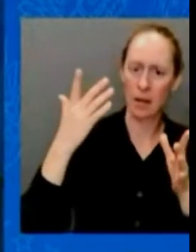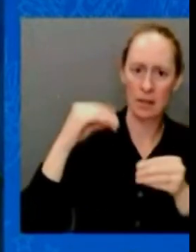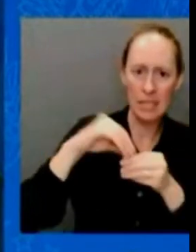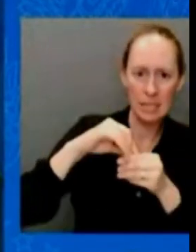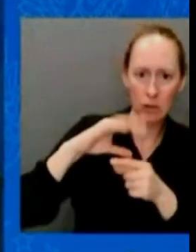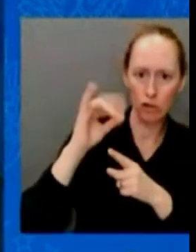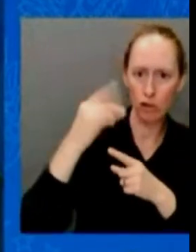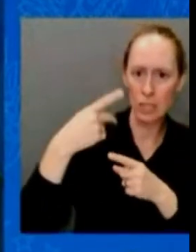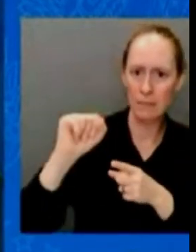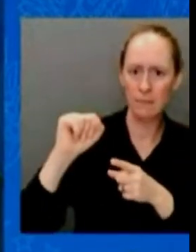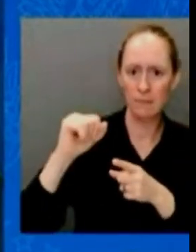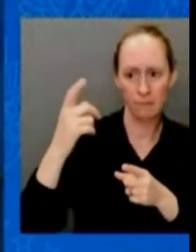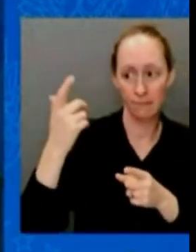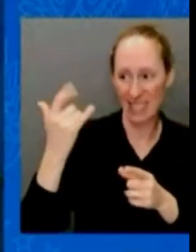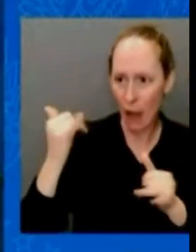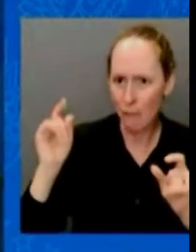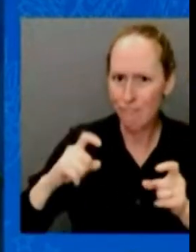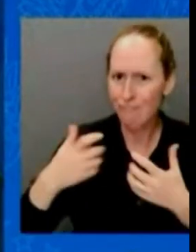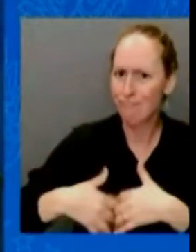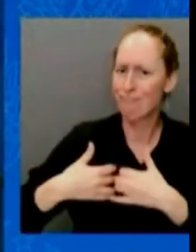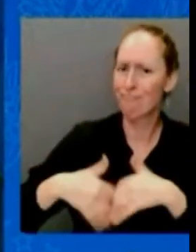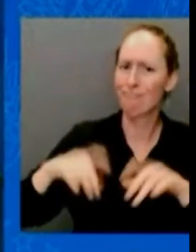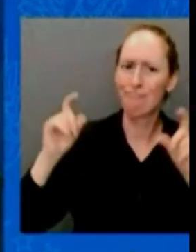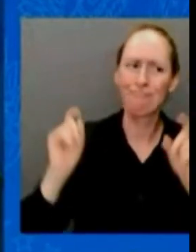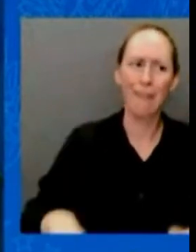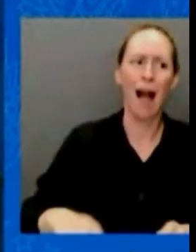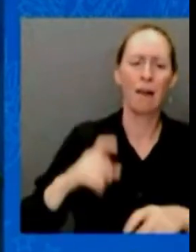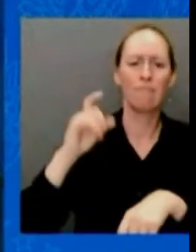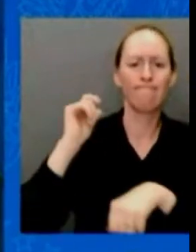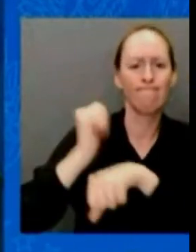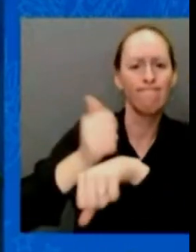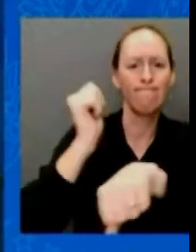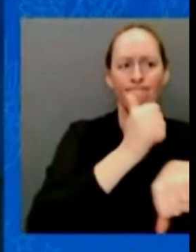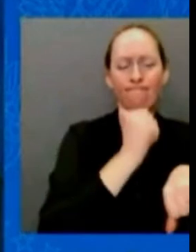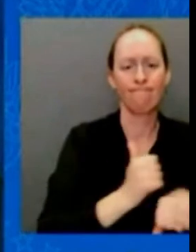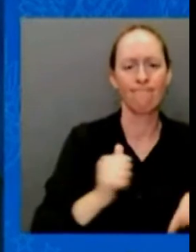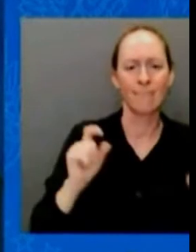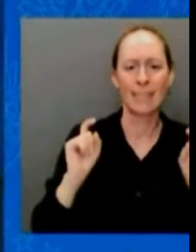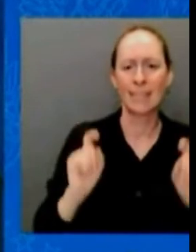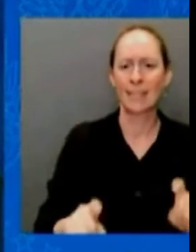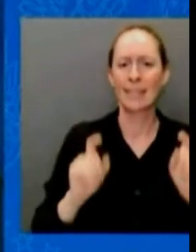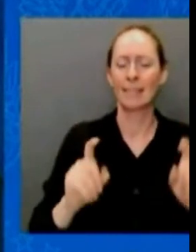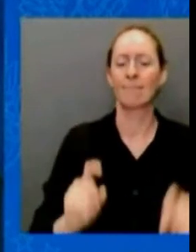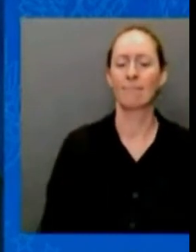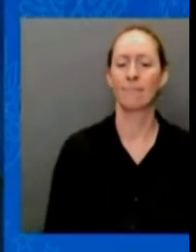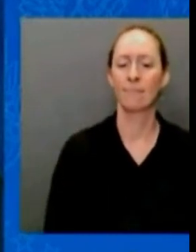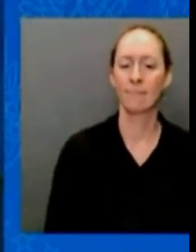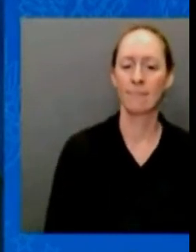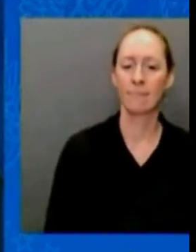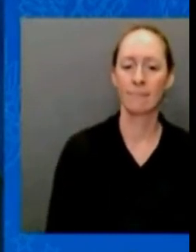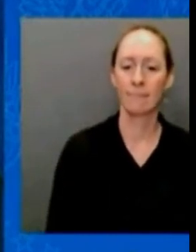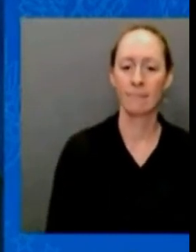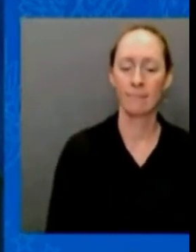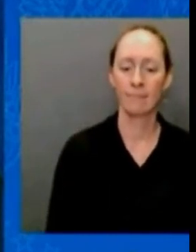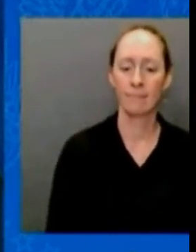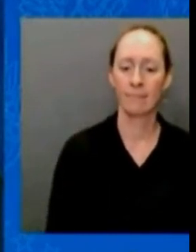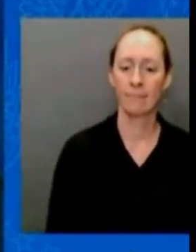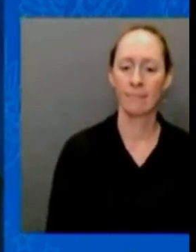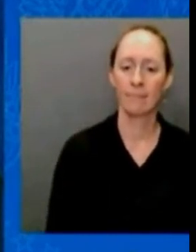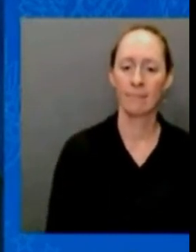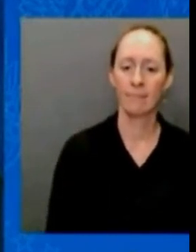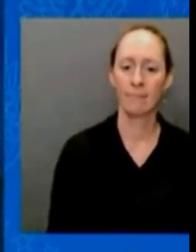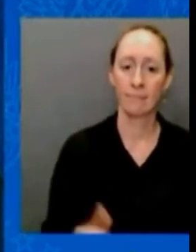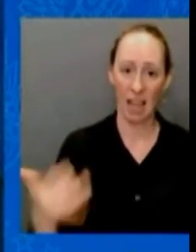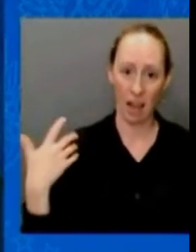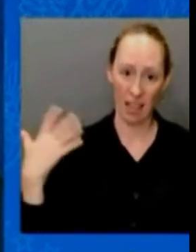the scale that we have talked about today in the United States was not obvious at all. In fact, it was not